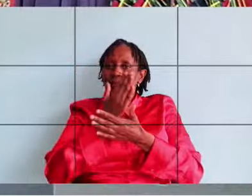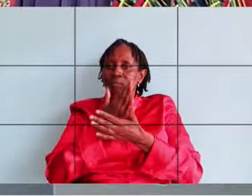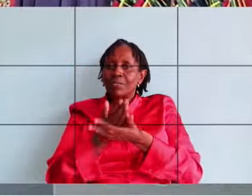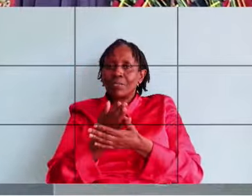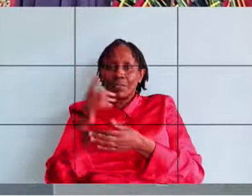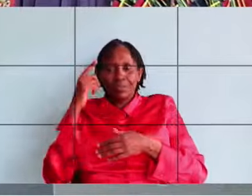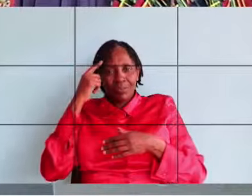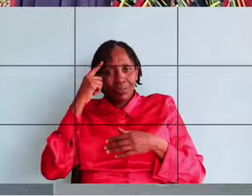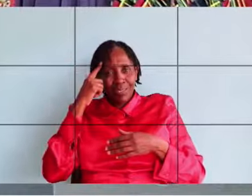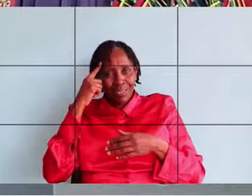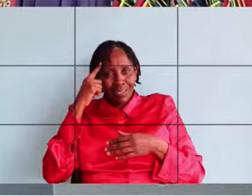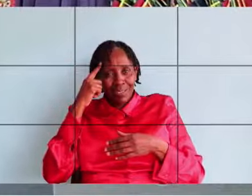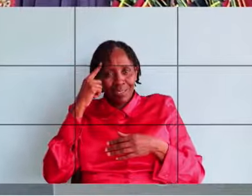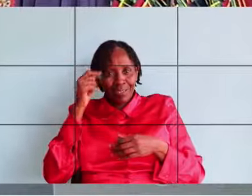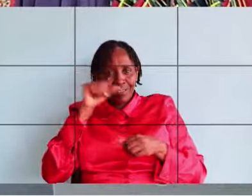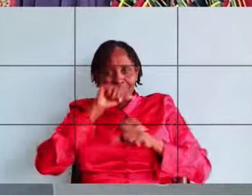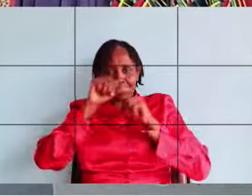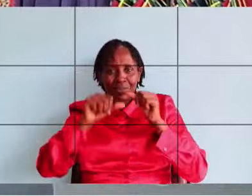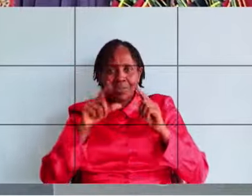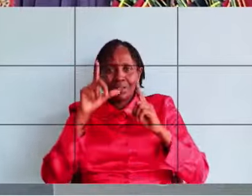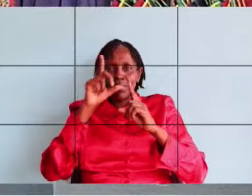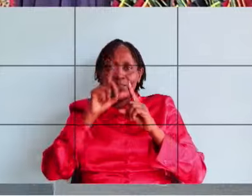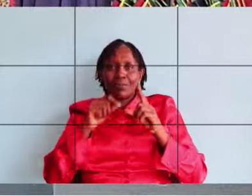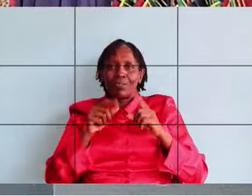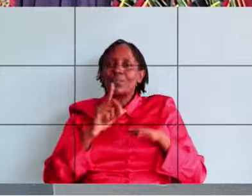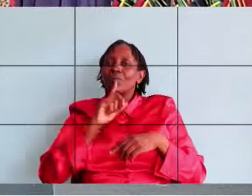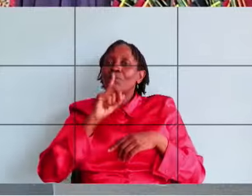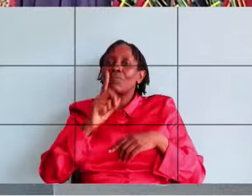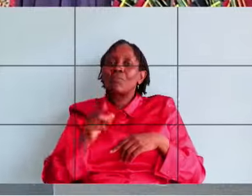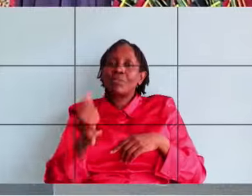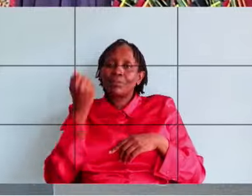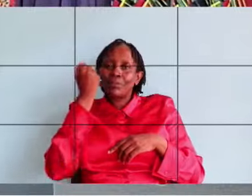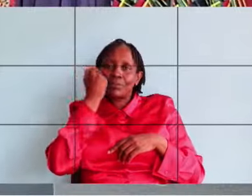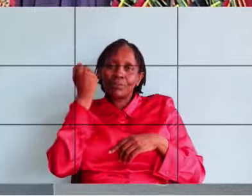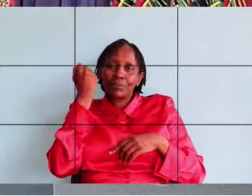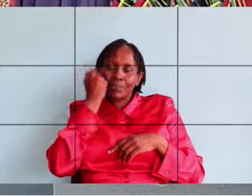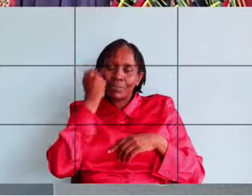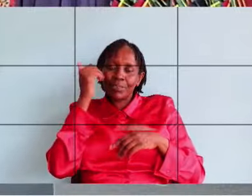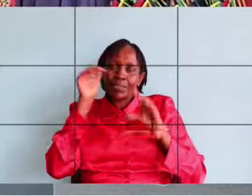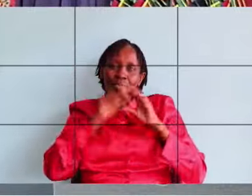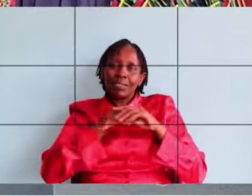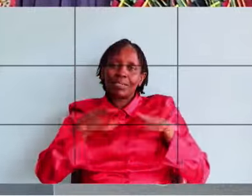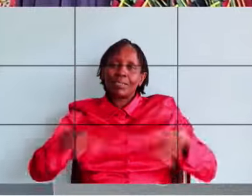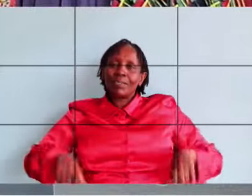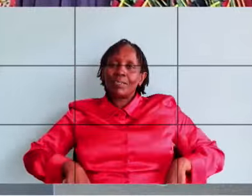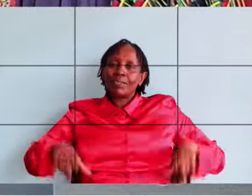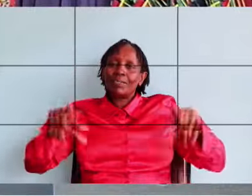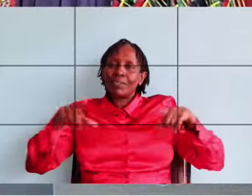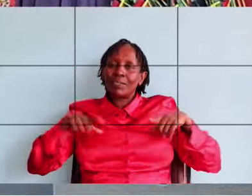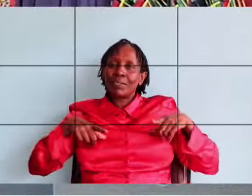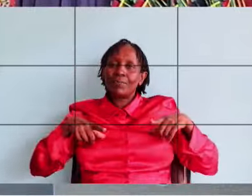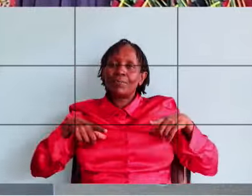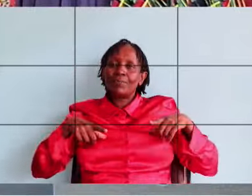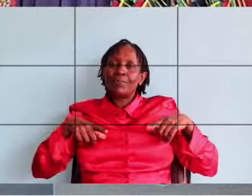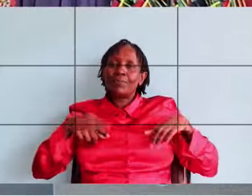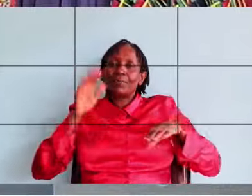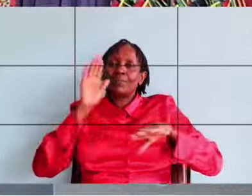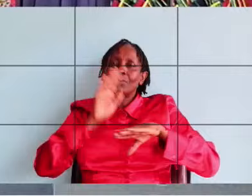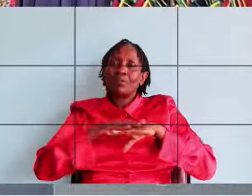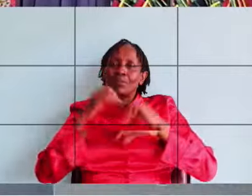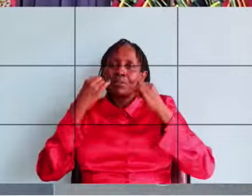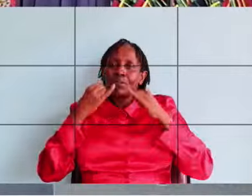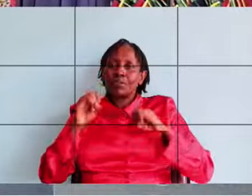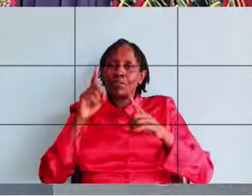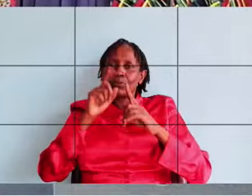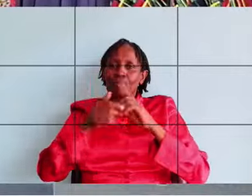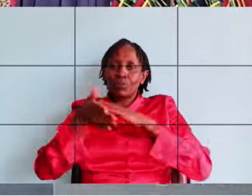these words like you commanded Joshua every day of our lives. This good news that comes from you. We thank you, Lord,